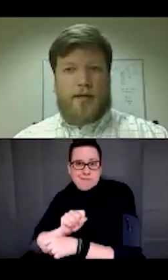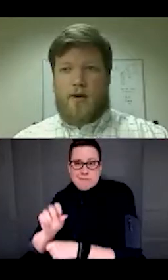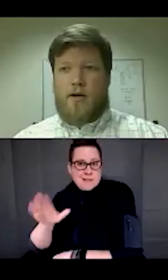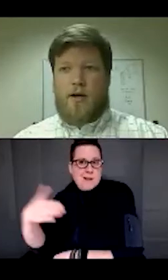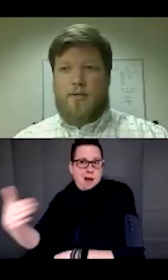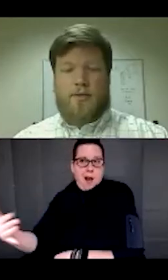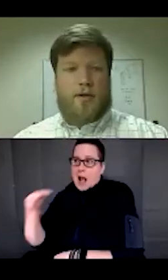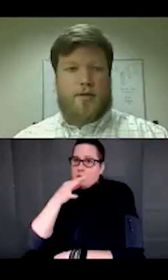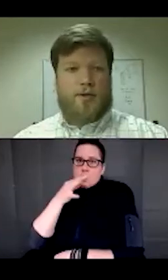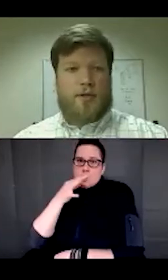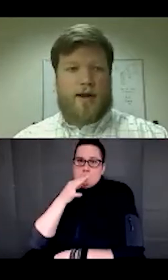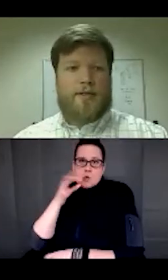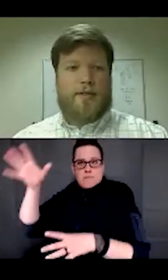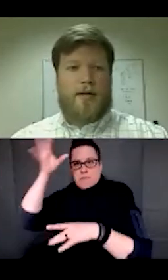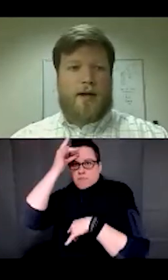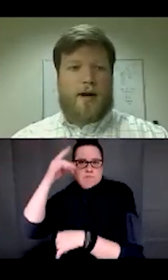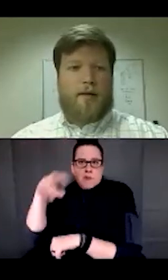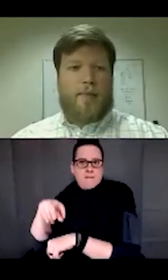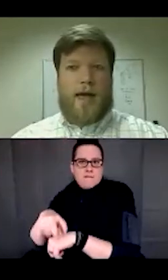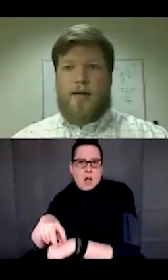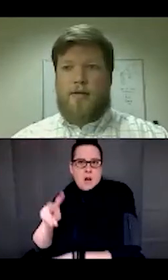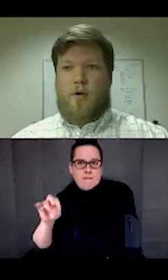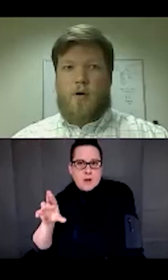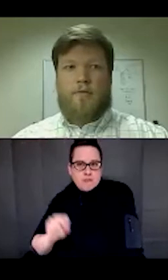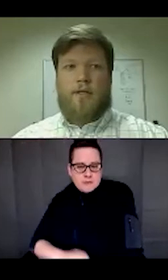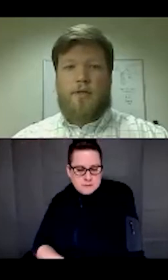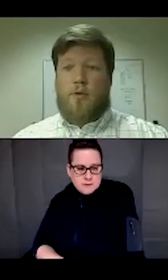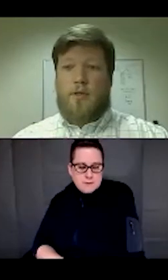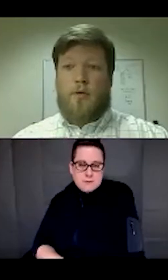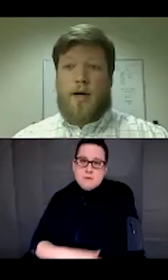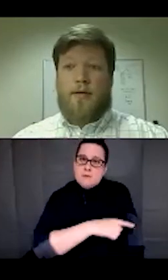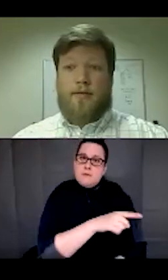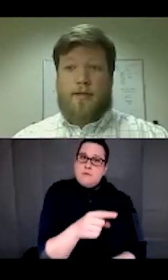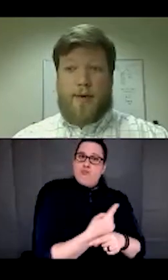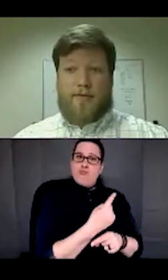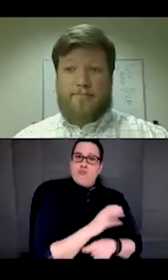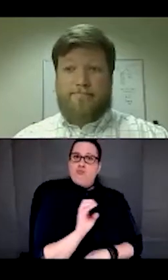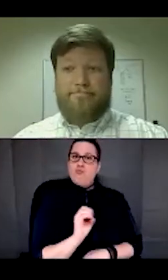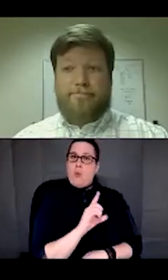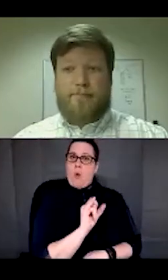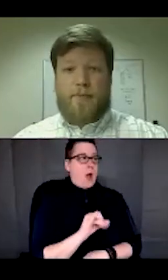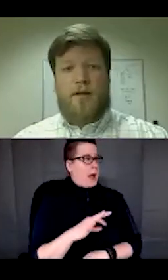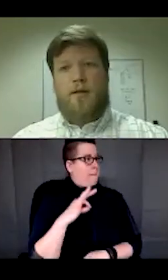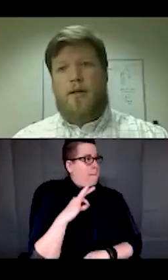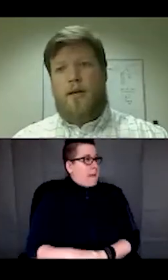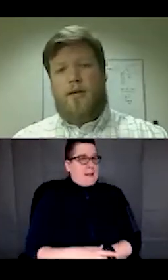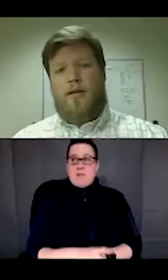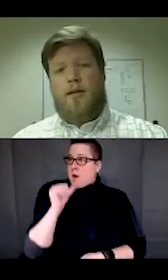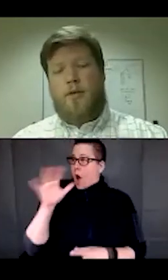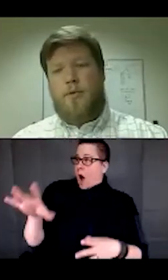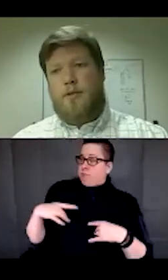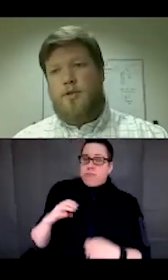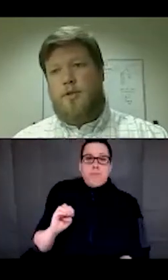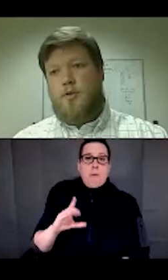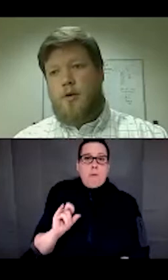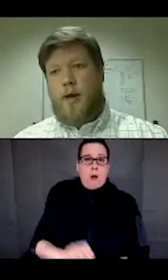they're exposed to the virus, and all of the control E. coli get the benefit. In a